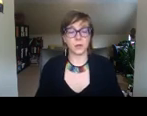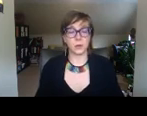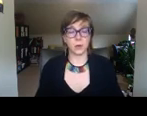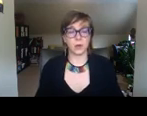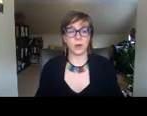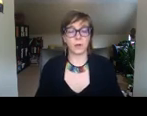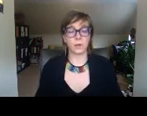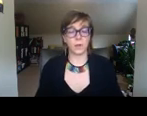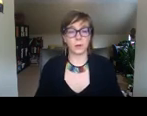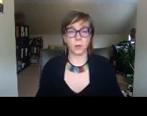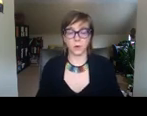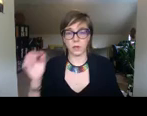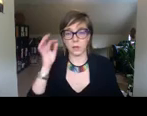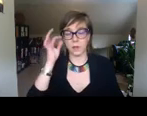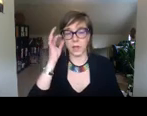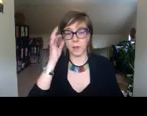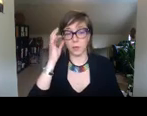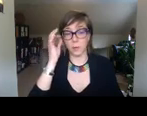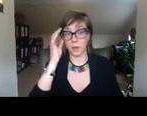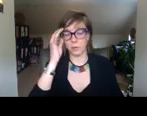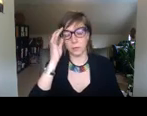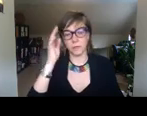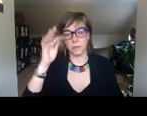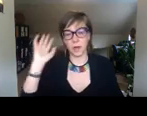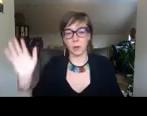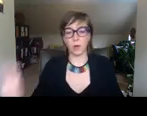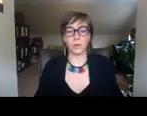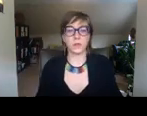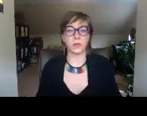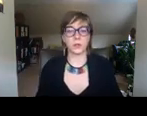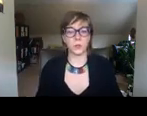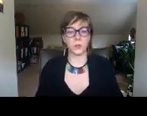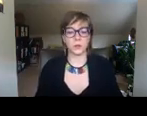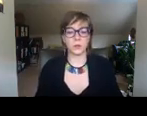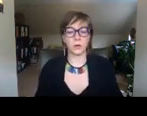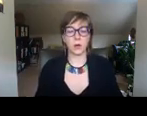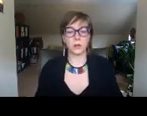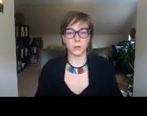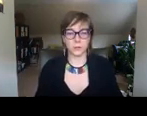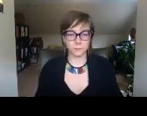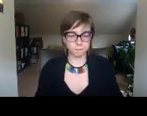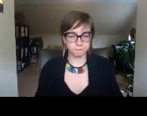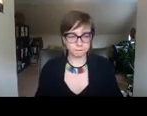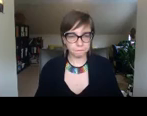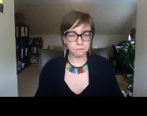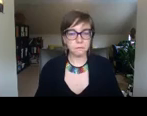happened in New York, a report that came out about how awful the situation was in New York